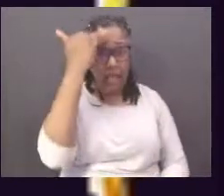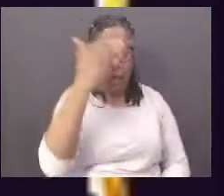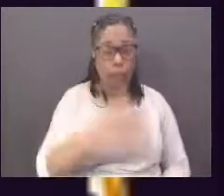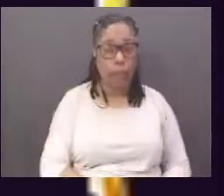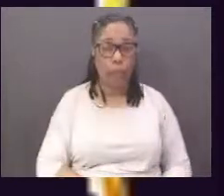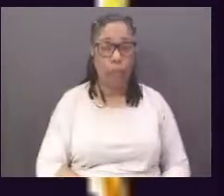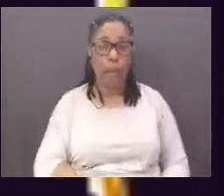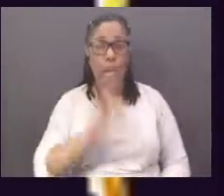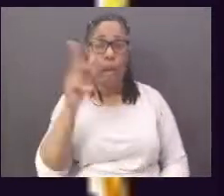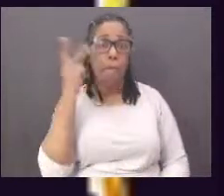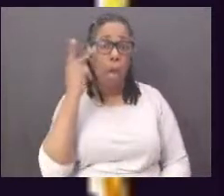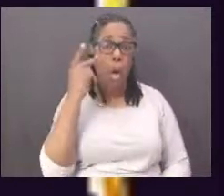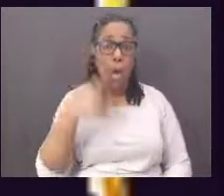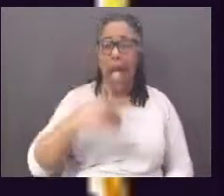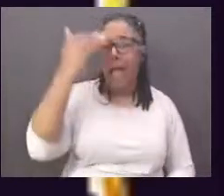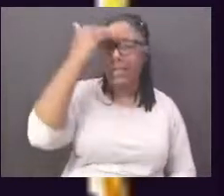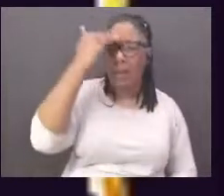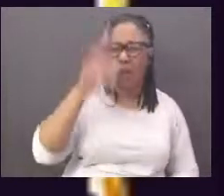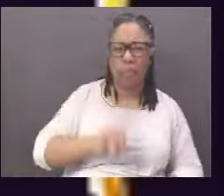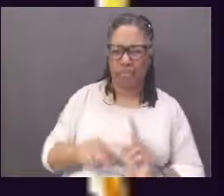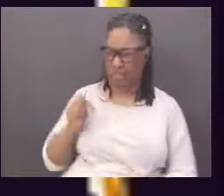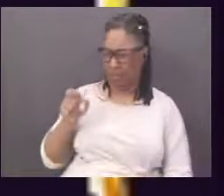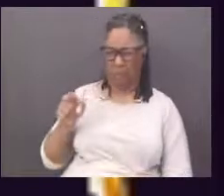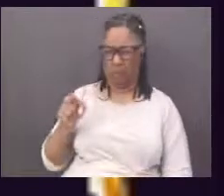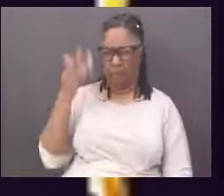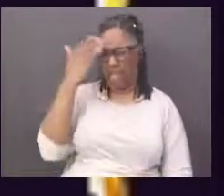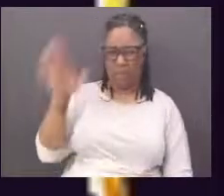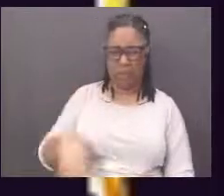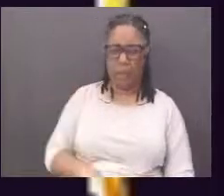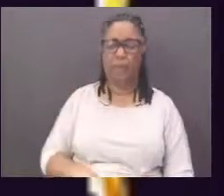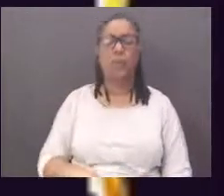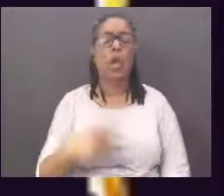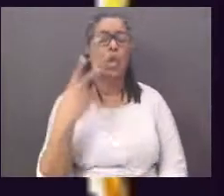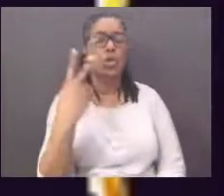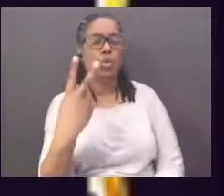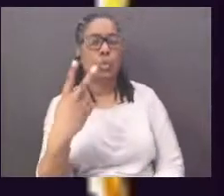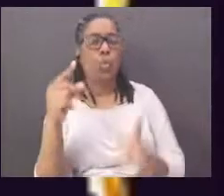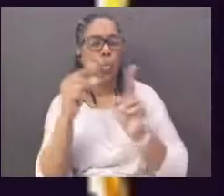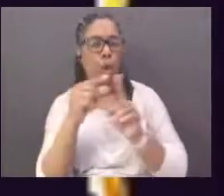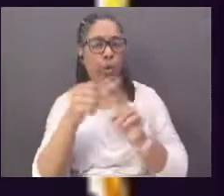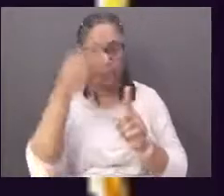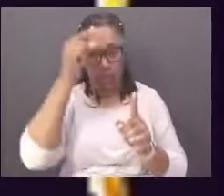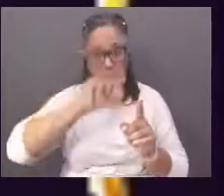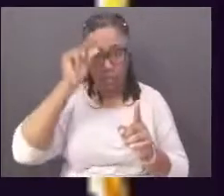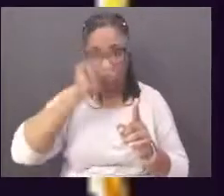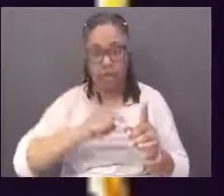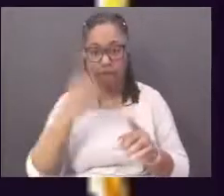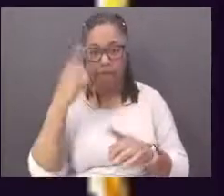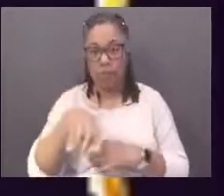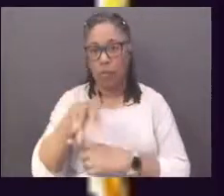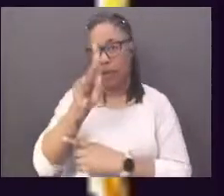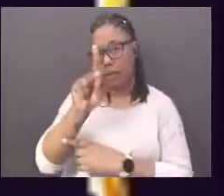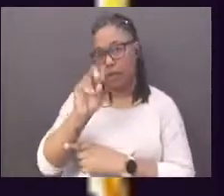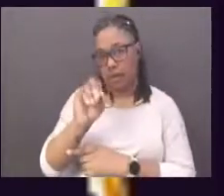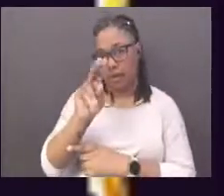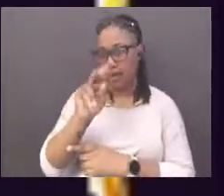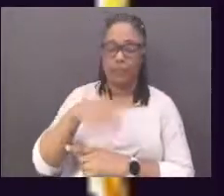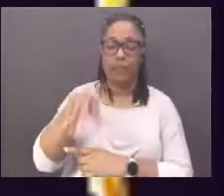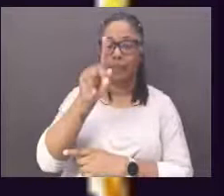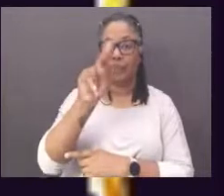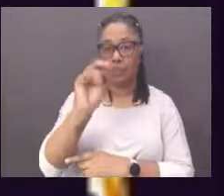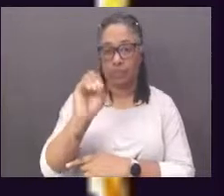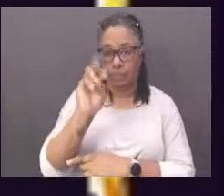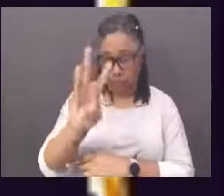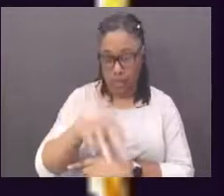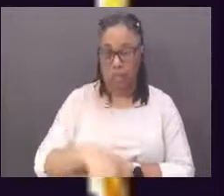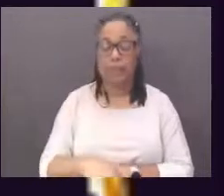know. And there are two Greek words for know in this text. When the demon said,